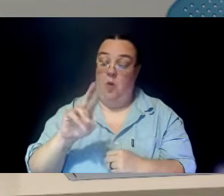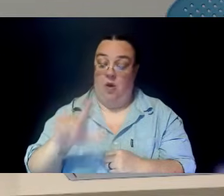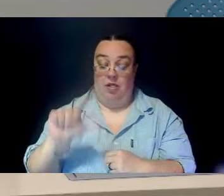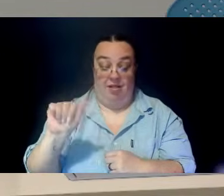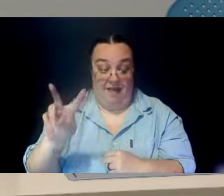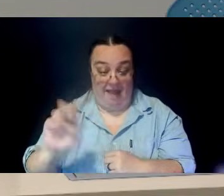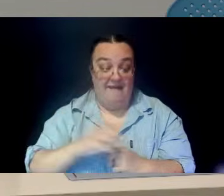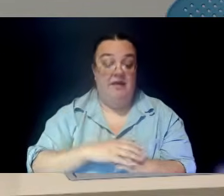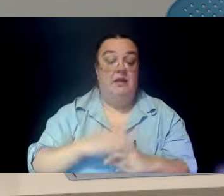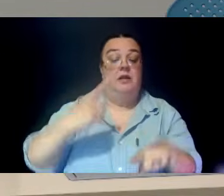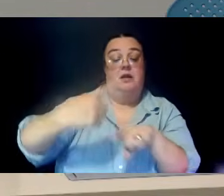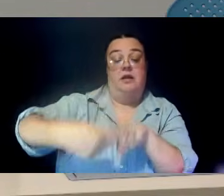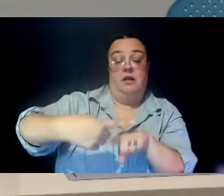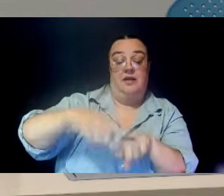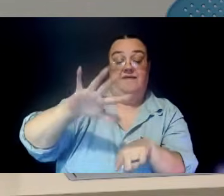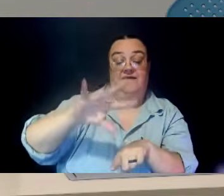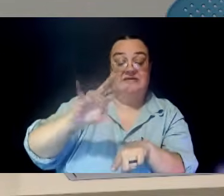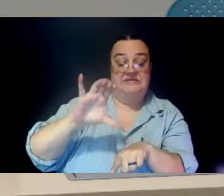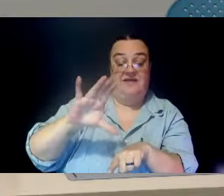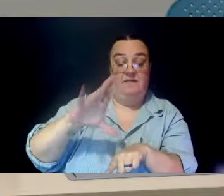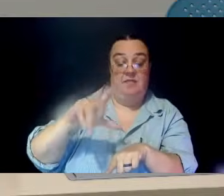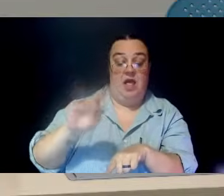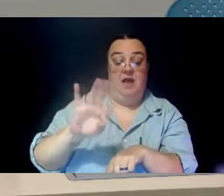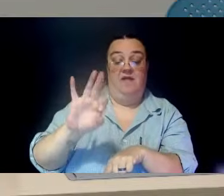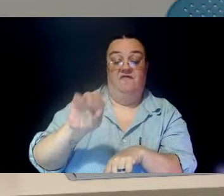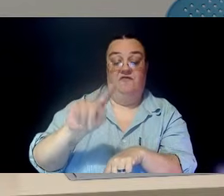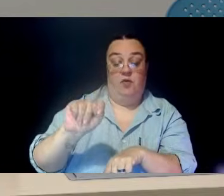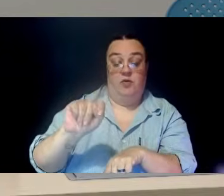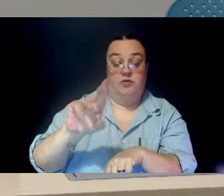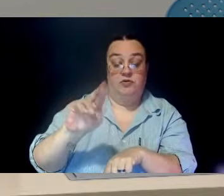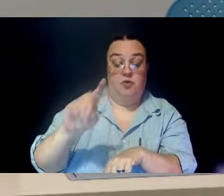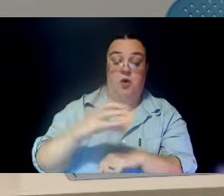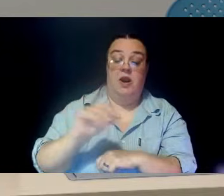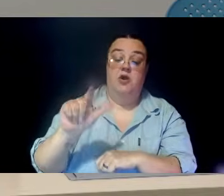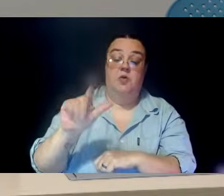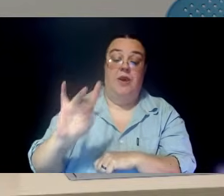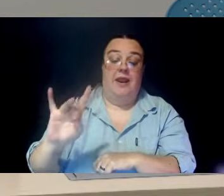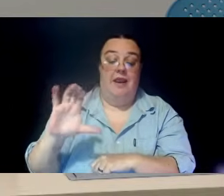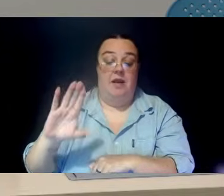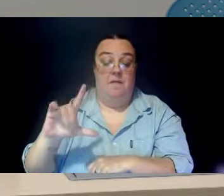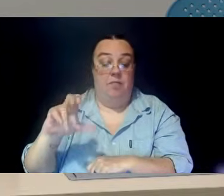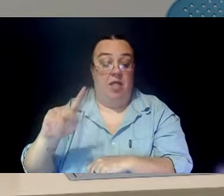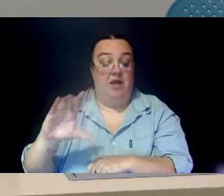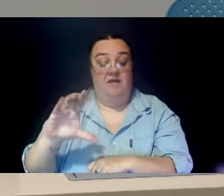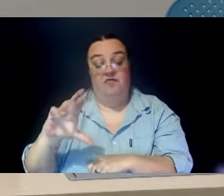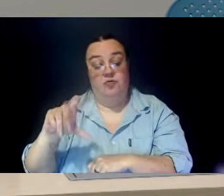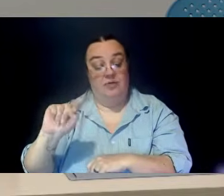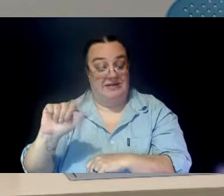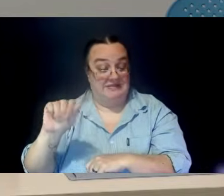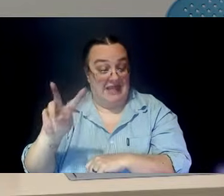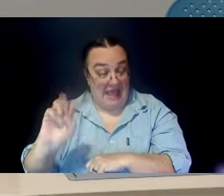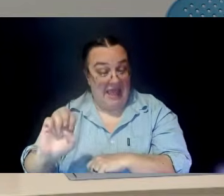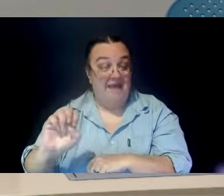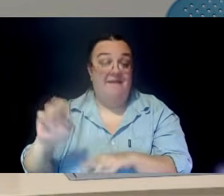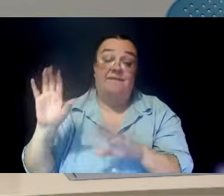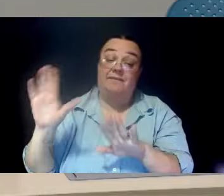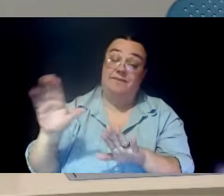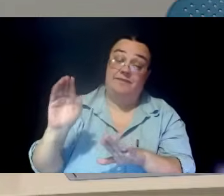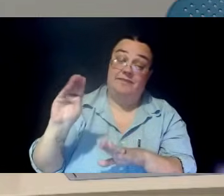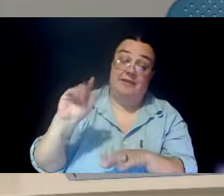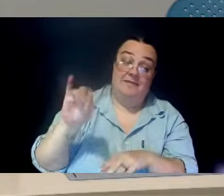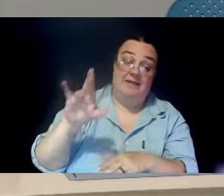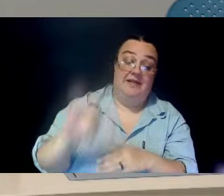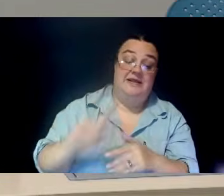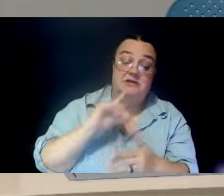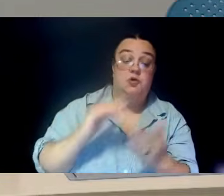5700 block of Forest Road and 2800 block of Crest Avenue. Mayor, this is the new